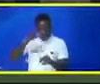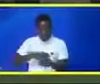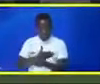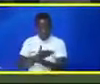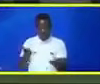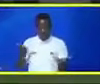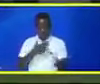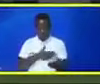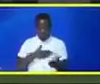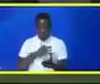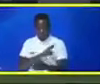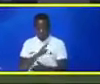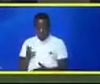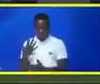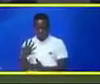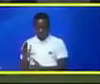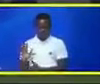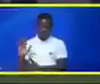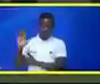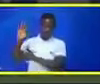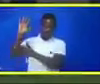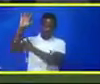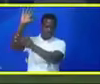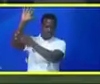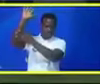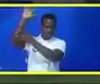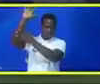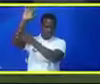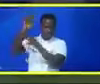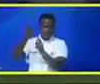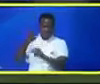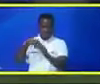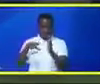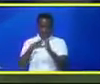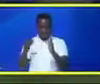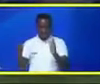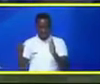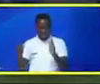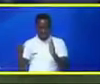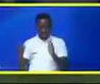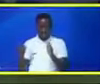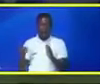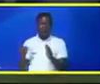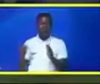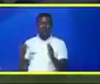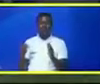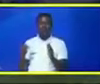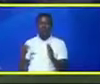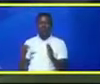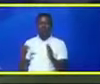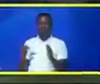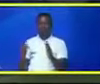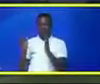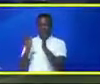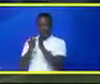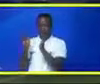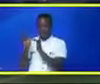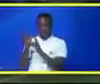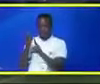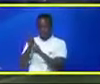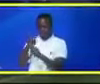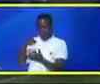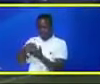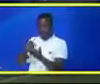please lift your right hand high above your head. Say this after me. Before Jesus, the one whom you stand